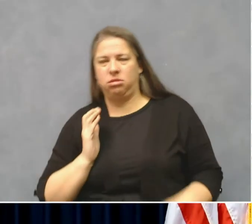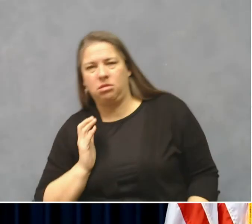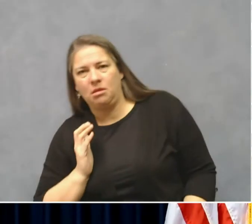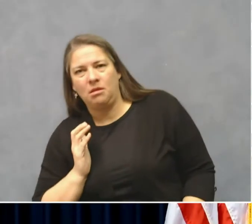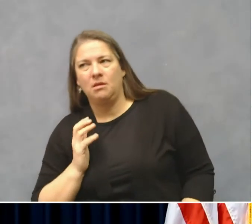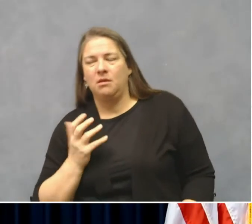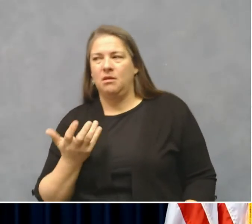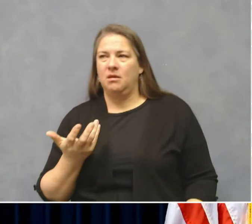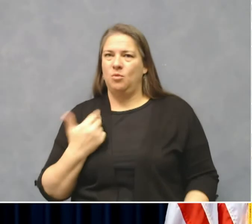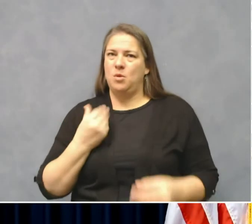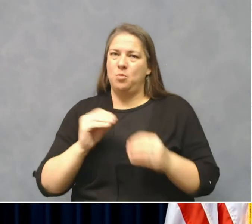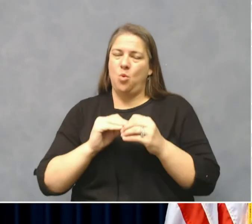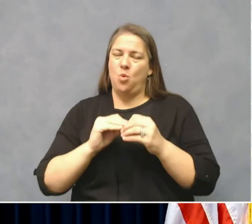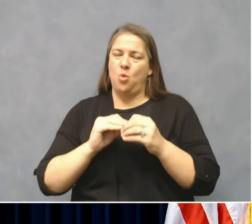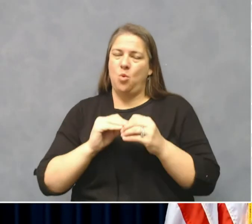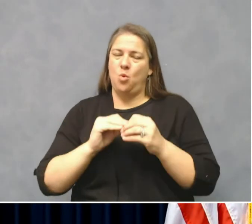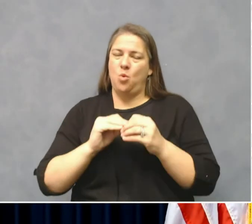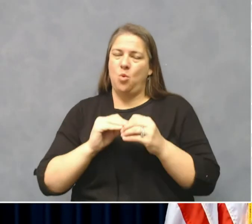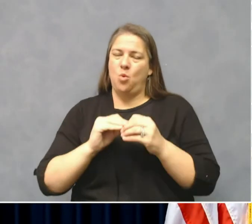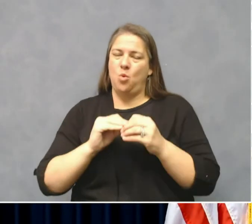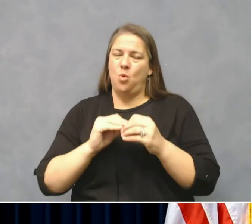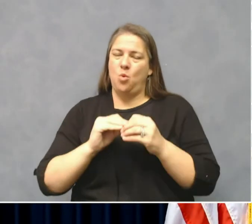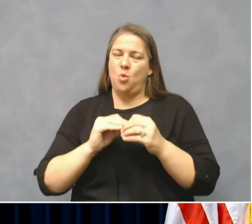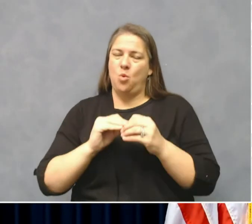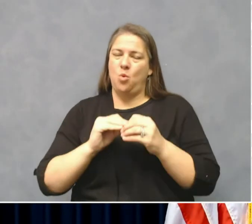point, but they are people.